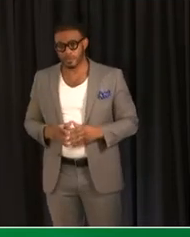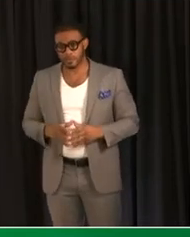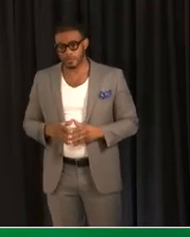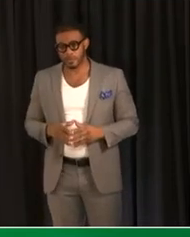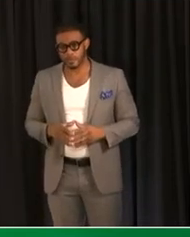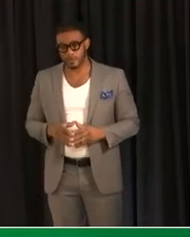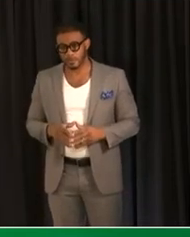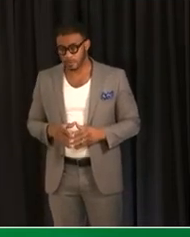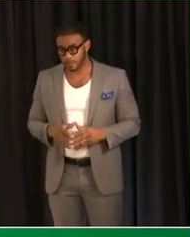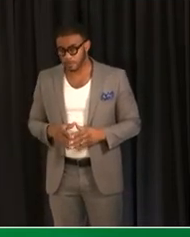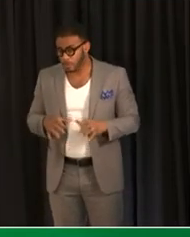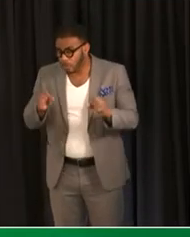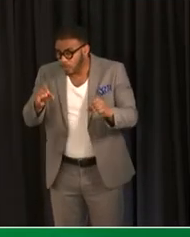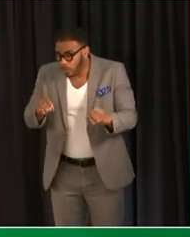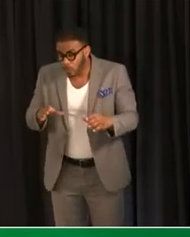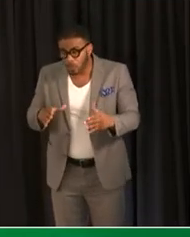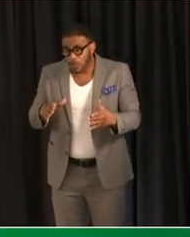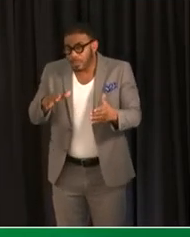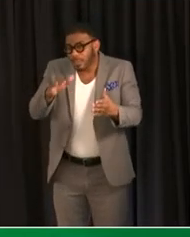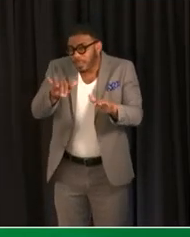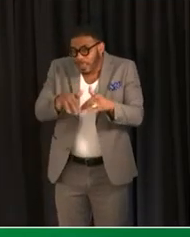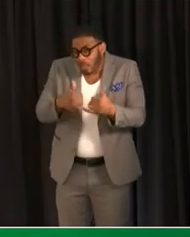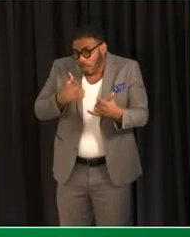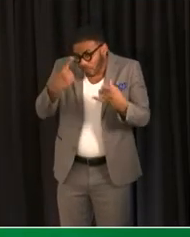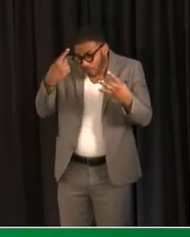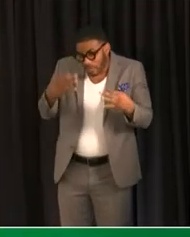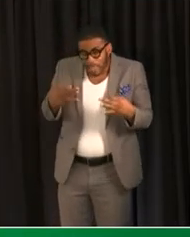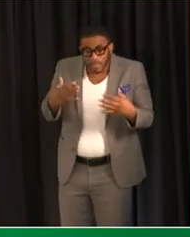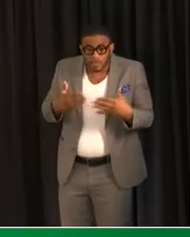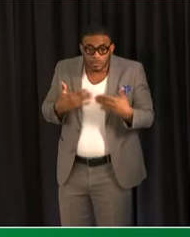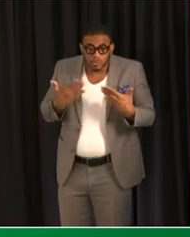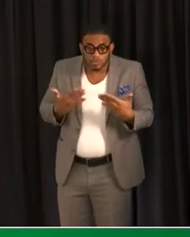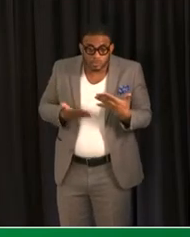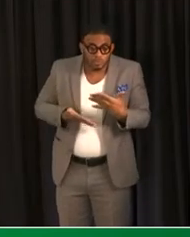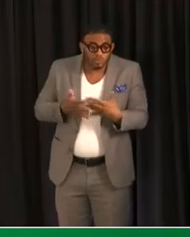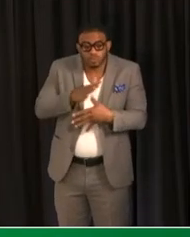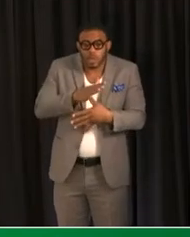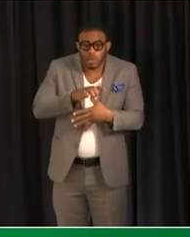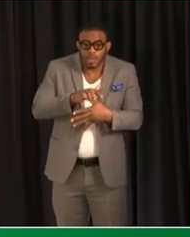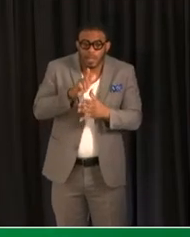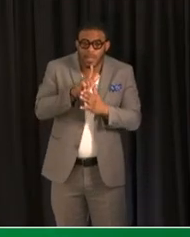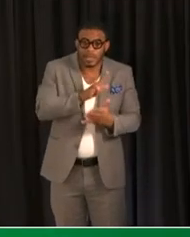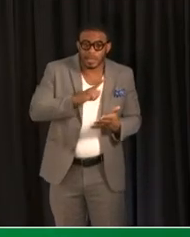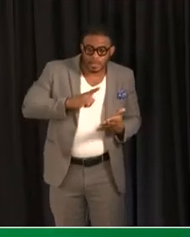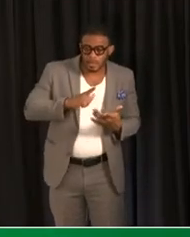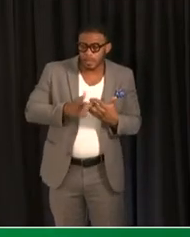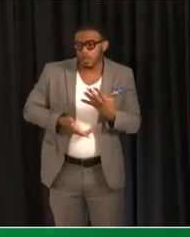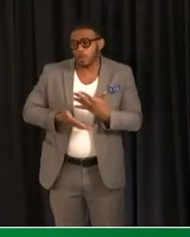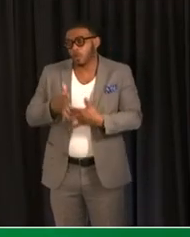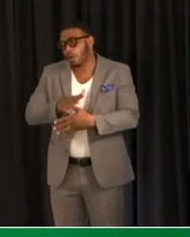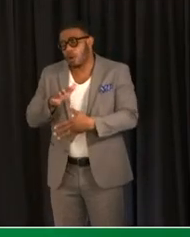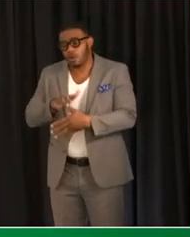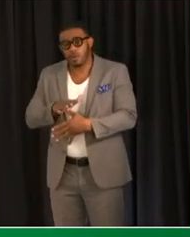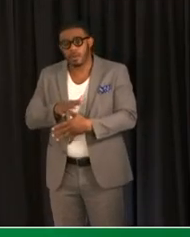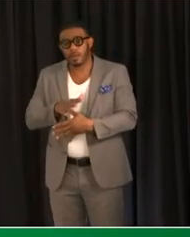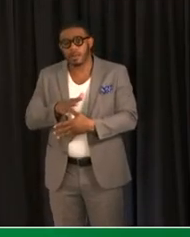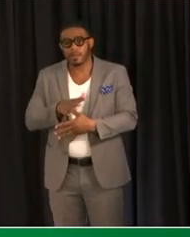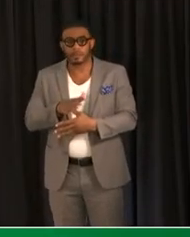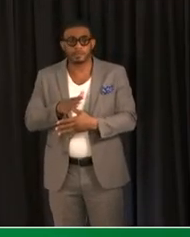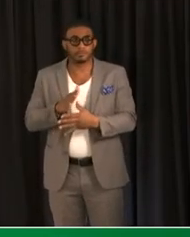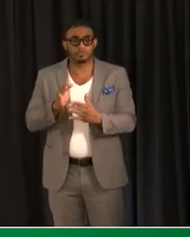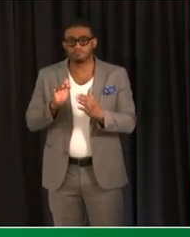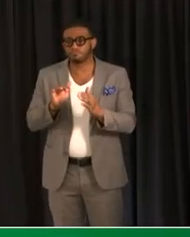have? And so that's how I've decided to prioritize legislation,